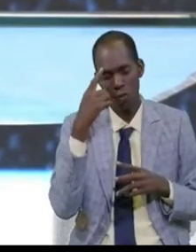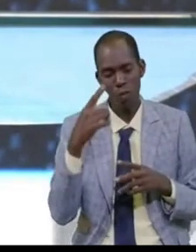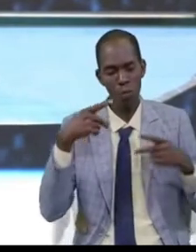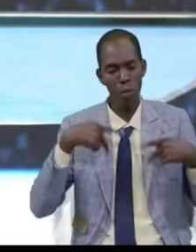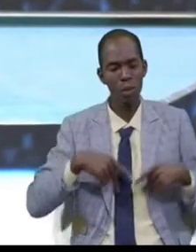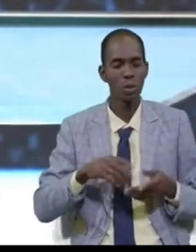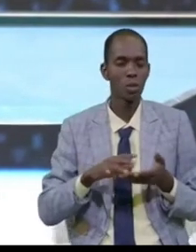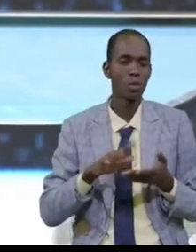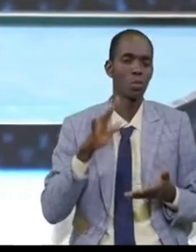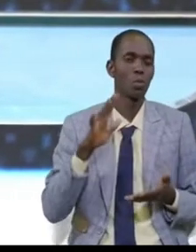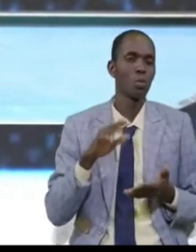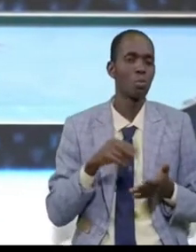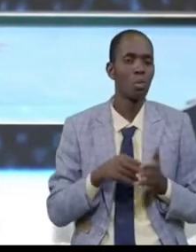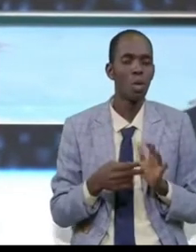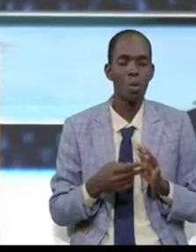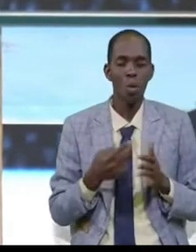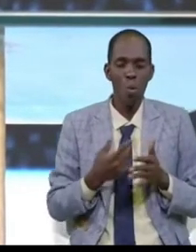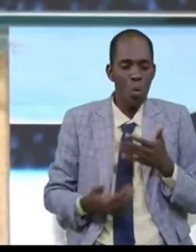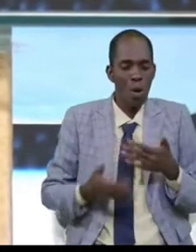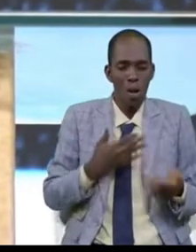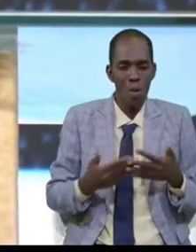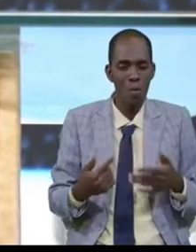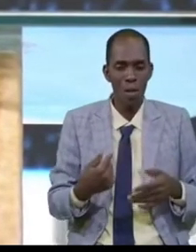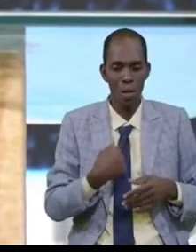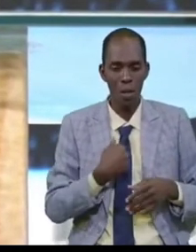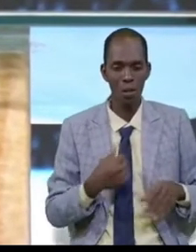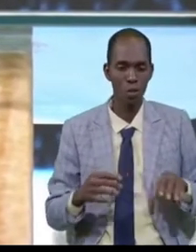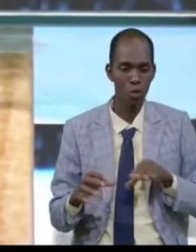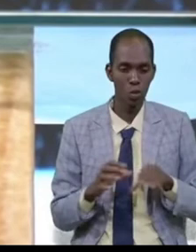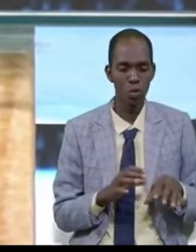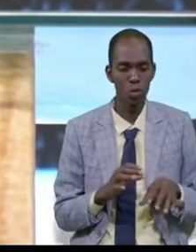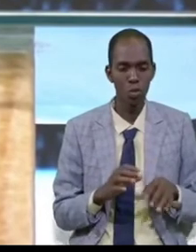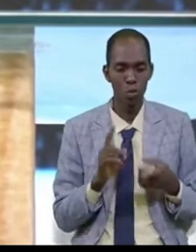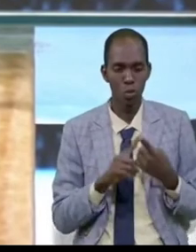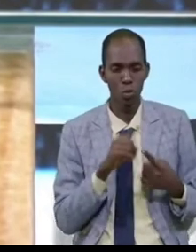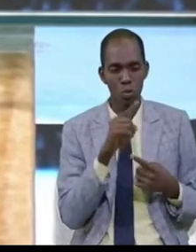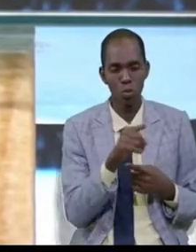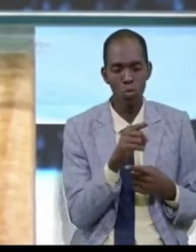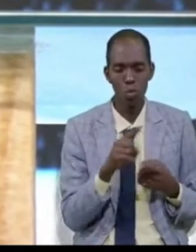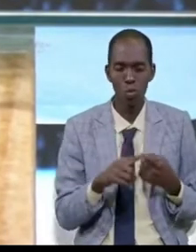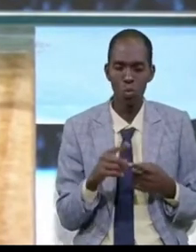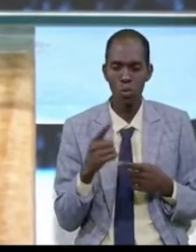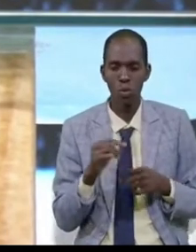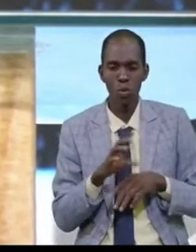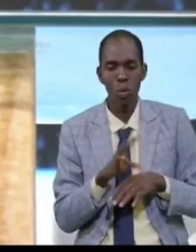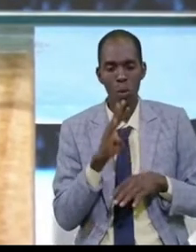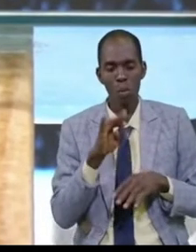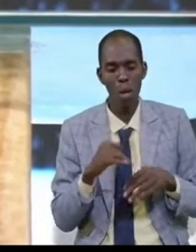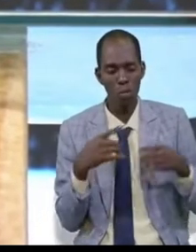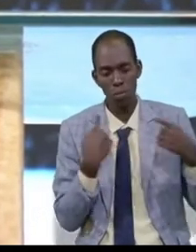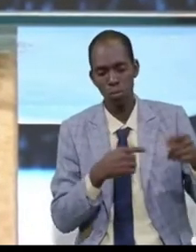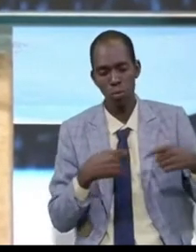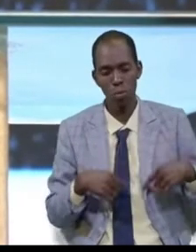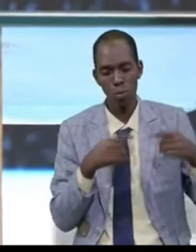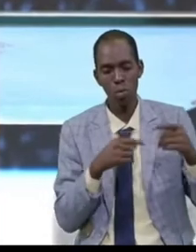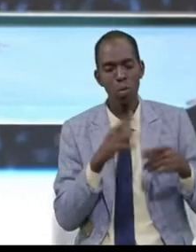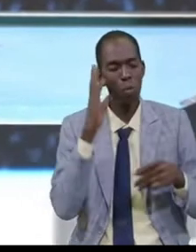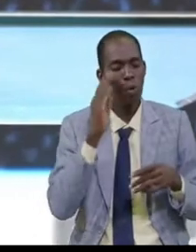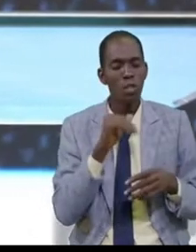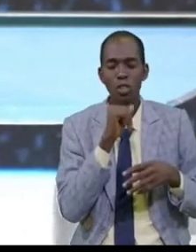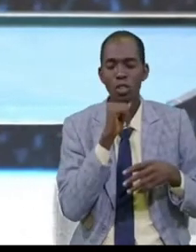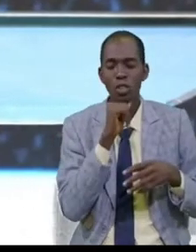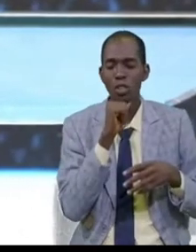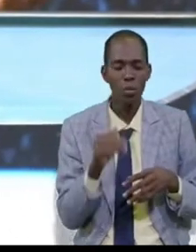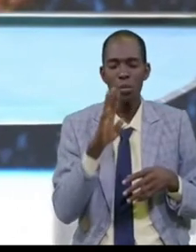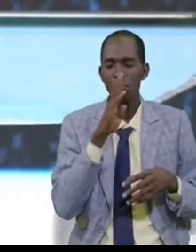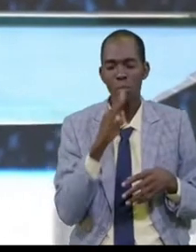there? Whatever I do by strife will not be recognized by God as a